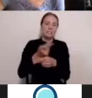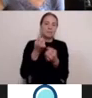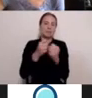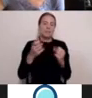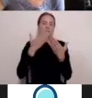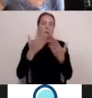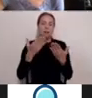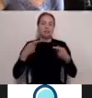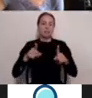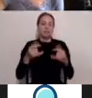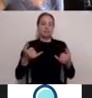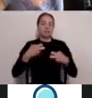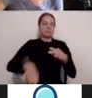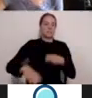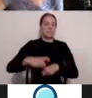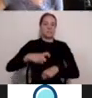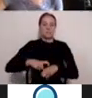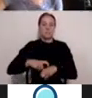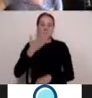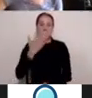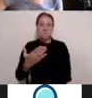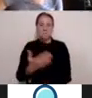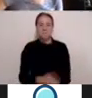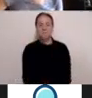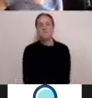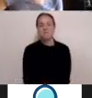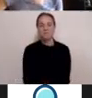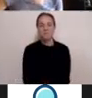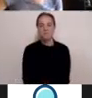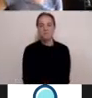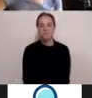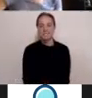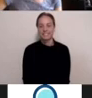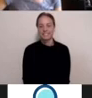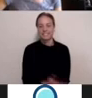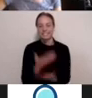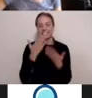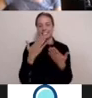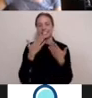difficult time. Thank you very much. Thank you.